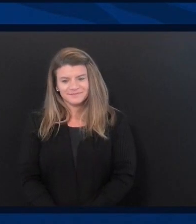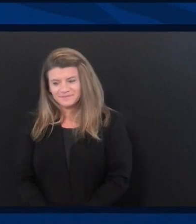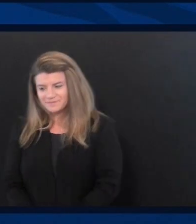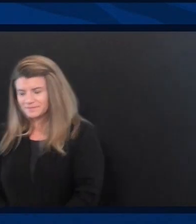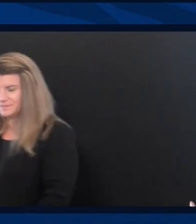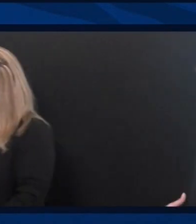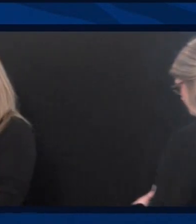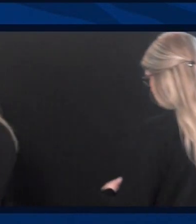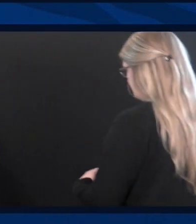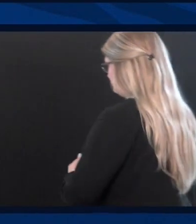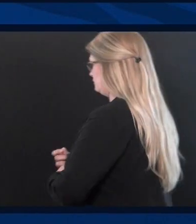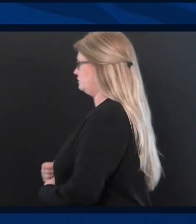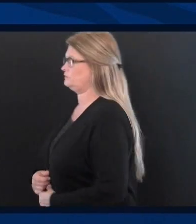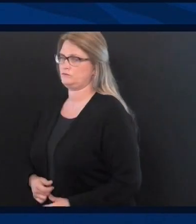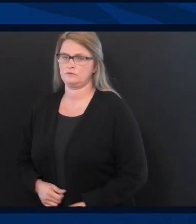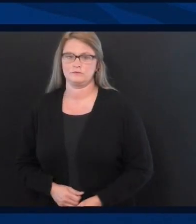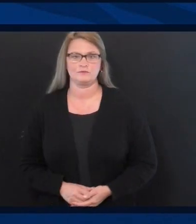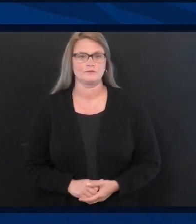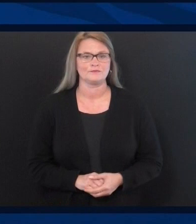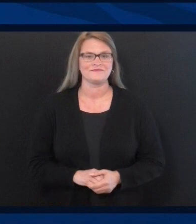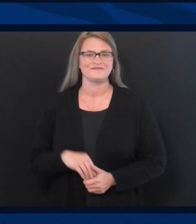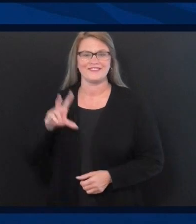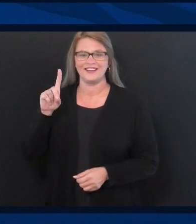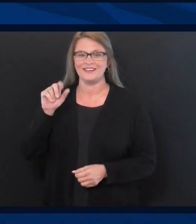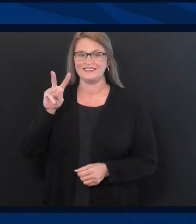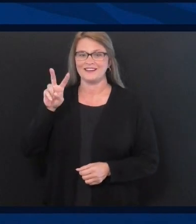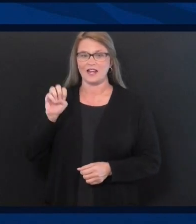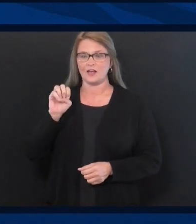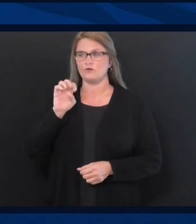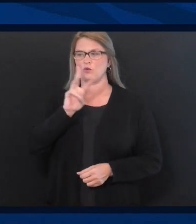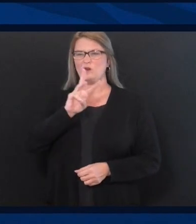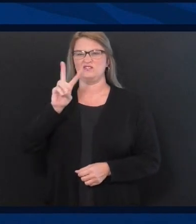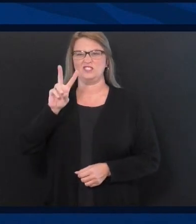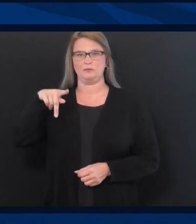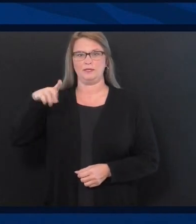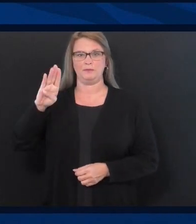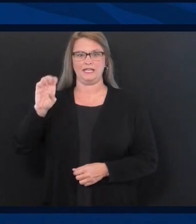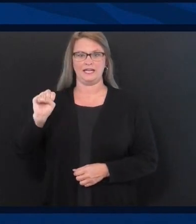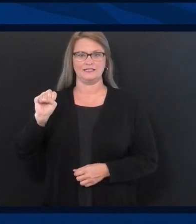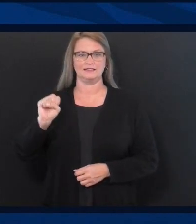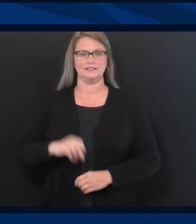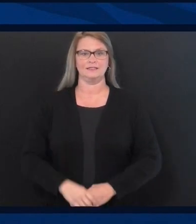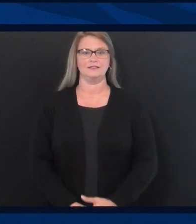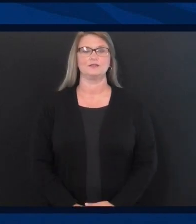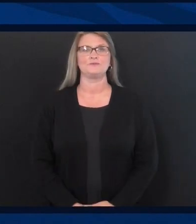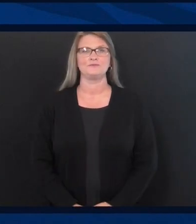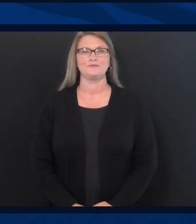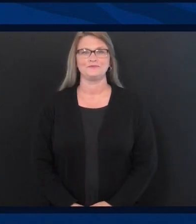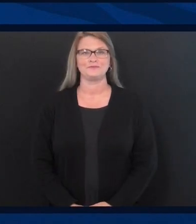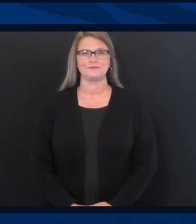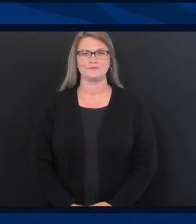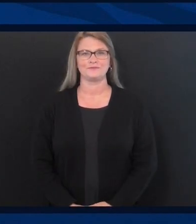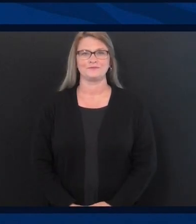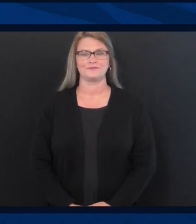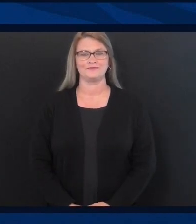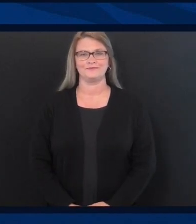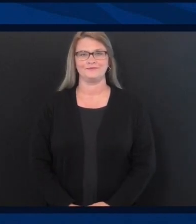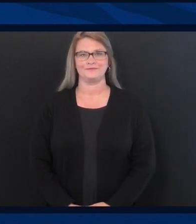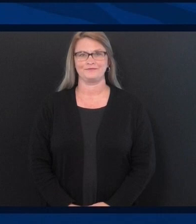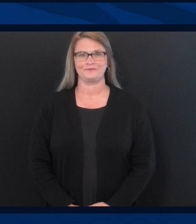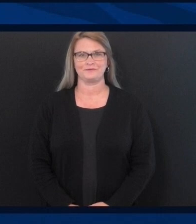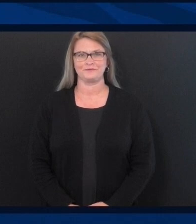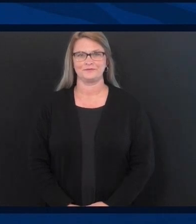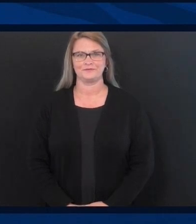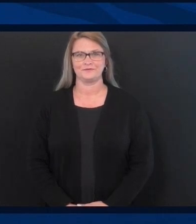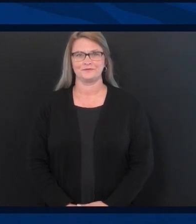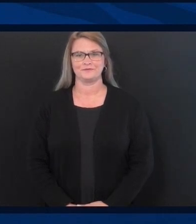All right, thanks, Mark. Next, we'll go to Dave Mistich with West Virginia Public Broadcasting. Hi, folks. Dave Mistich, West Virginia Public